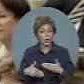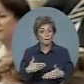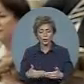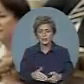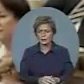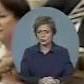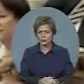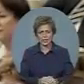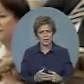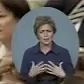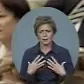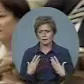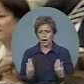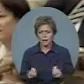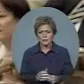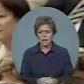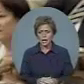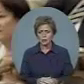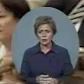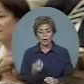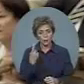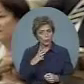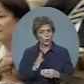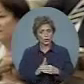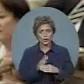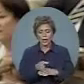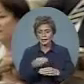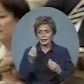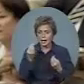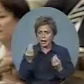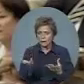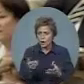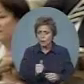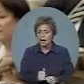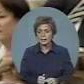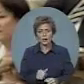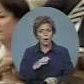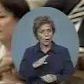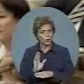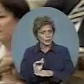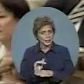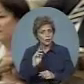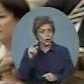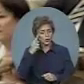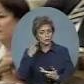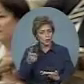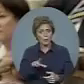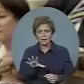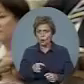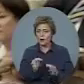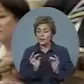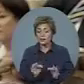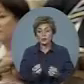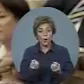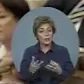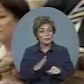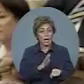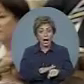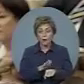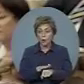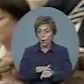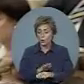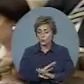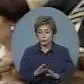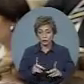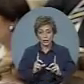to information, these decisions are made by government lawyers. They do not consult politicians or ministers. They act according to the law, and